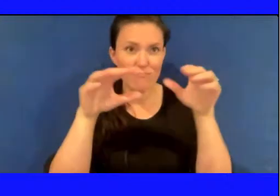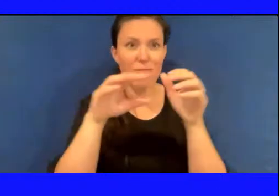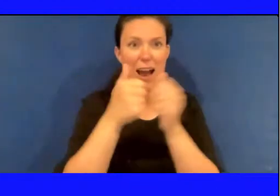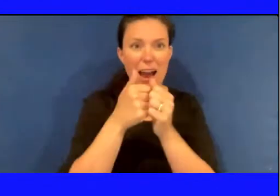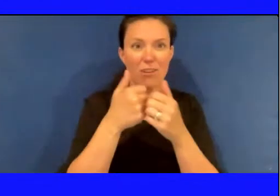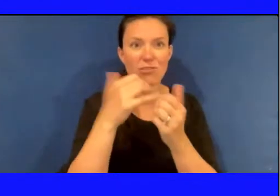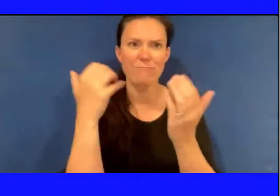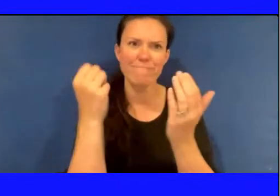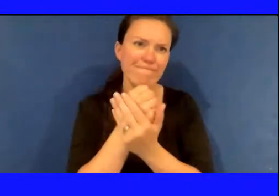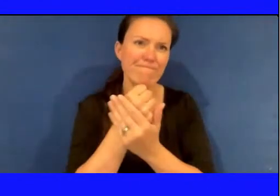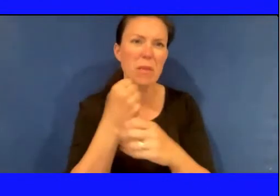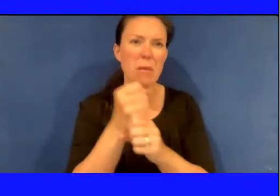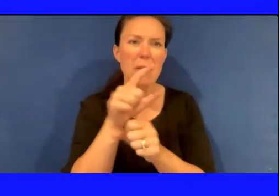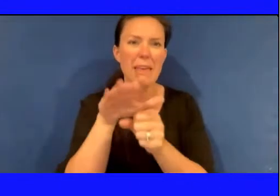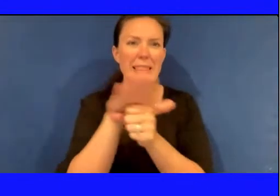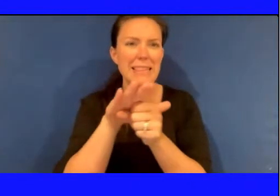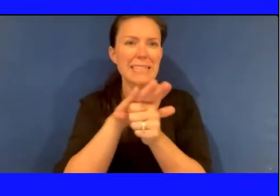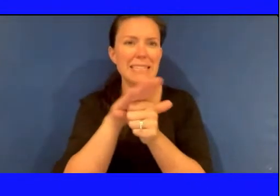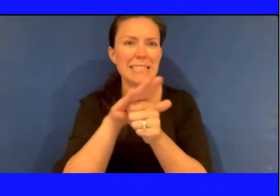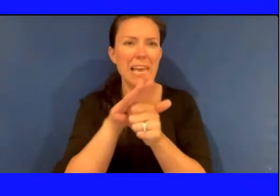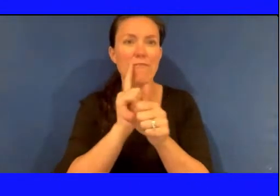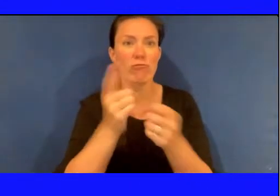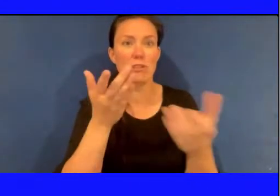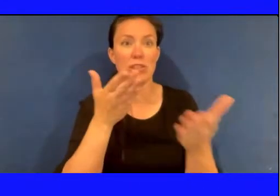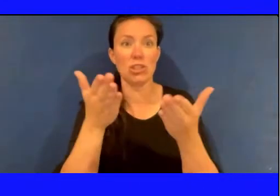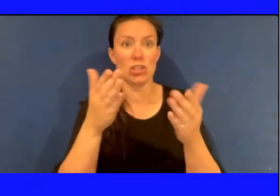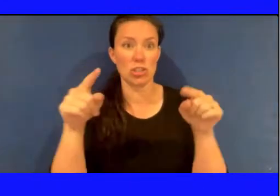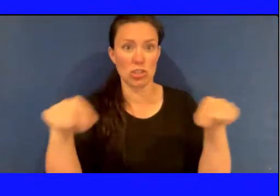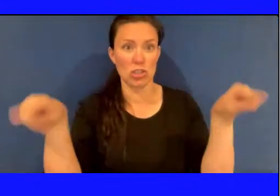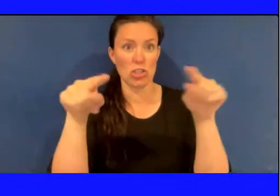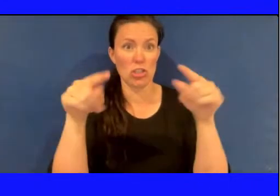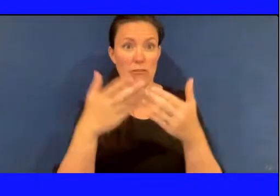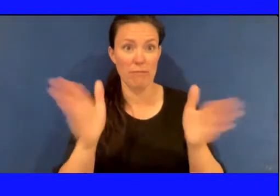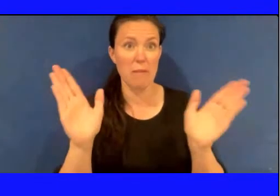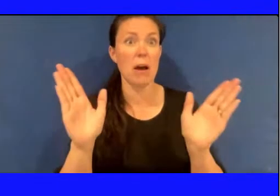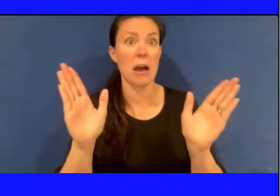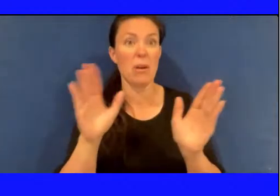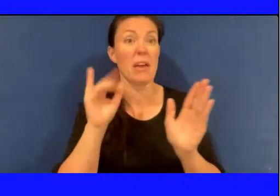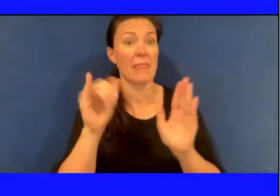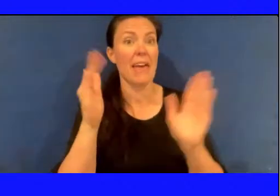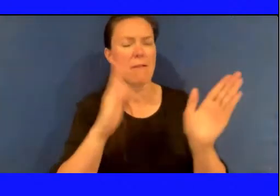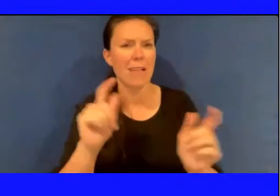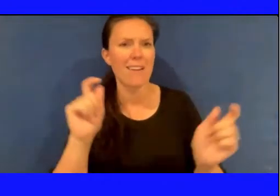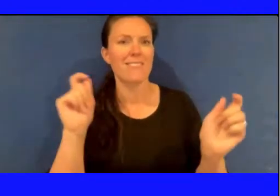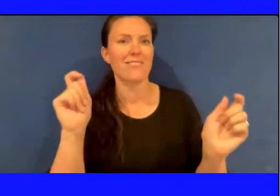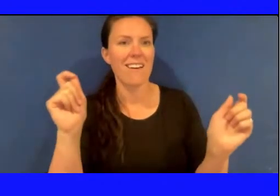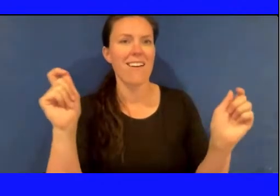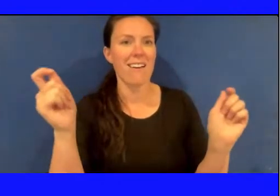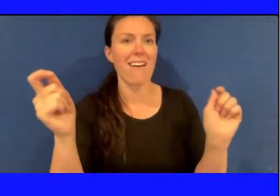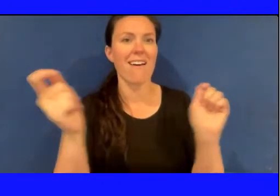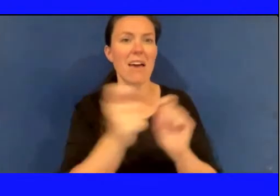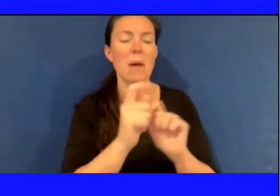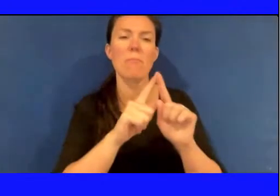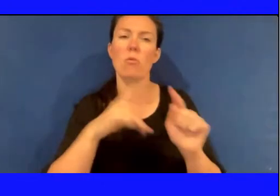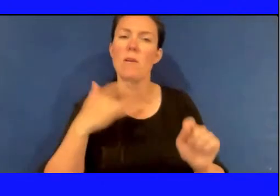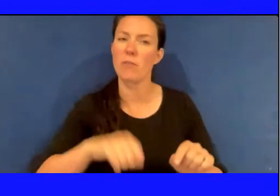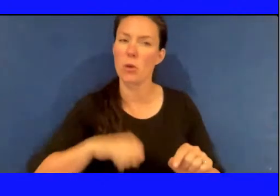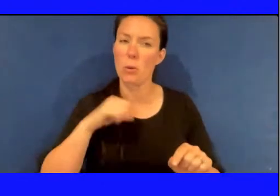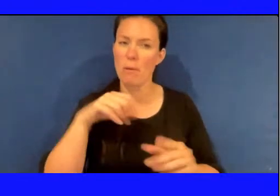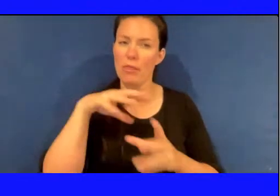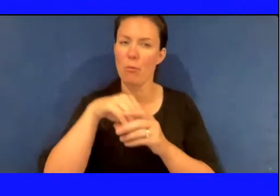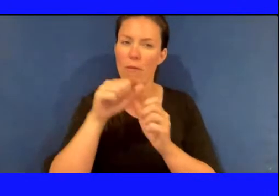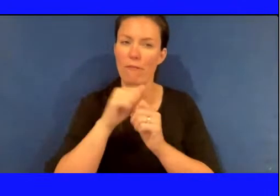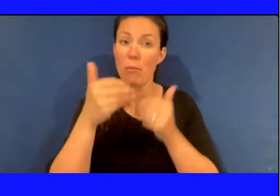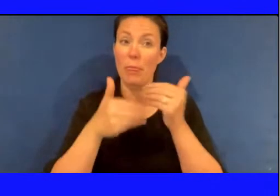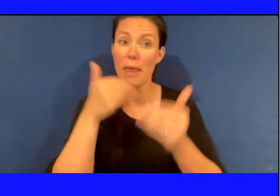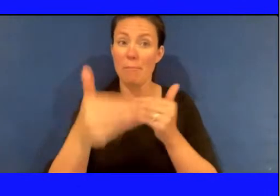this site serve the general public, has really evolved over time, and we're really proud and grateful to be part of that process. Next slide,